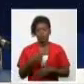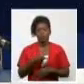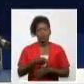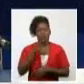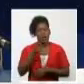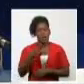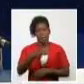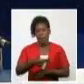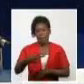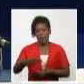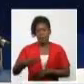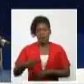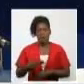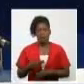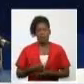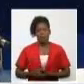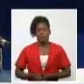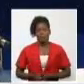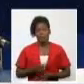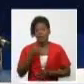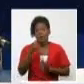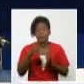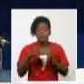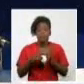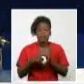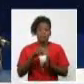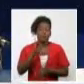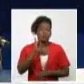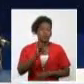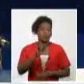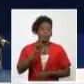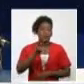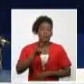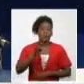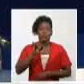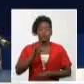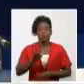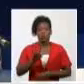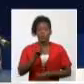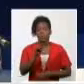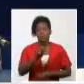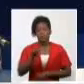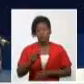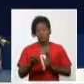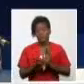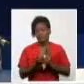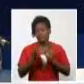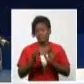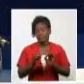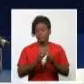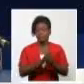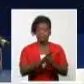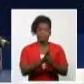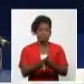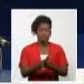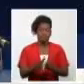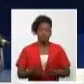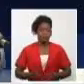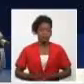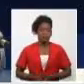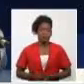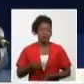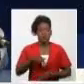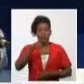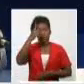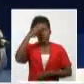As I said at the beginning, we regret the loss of 4 people yesterday. So that adds up